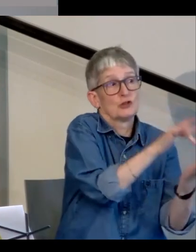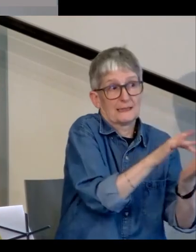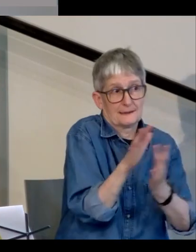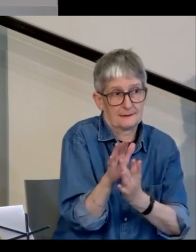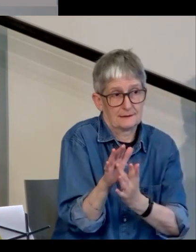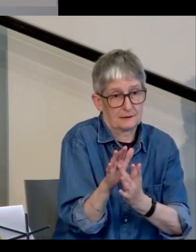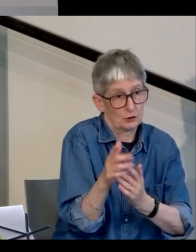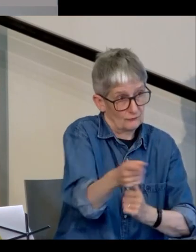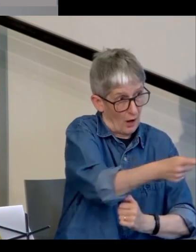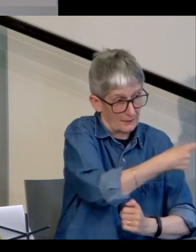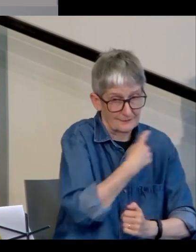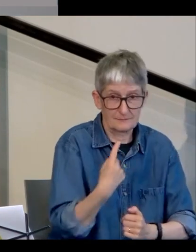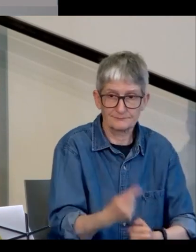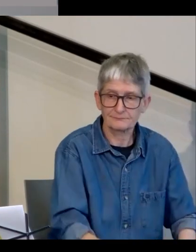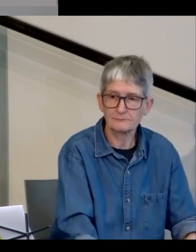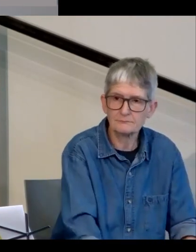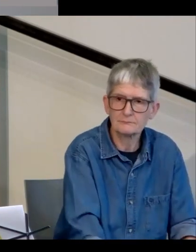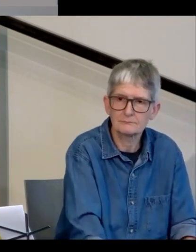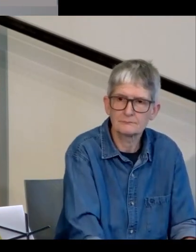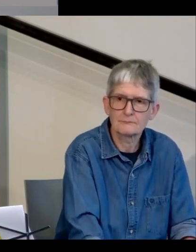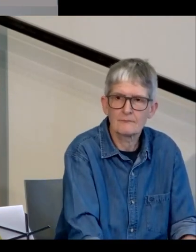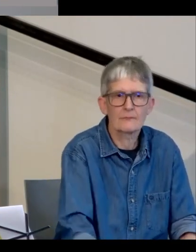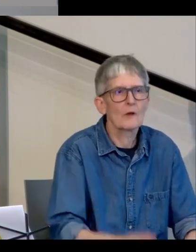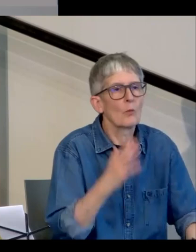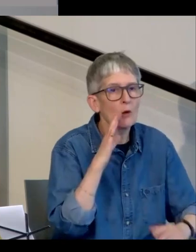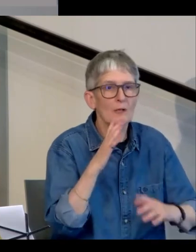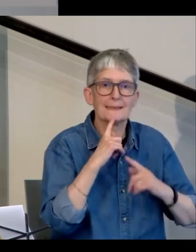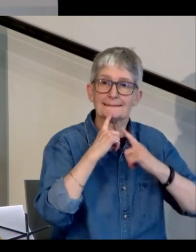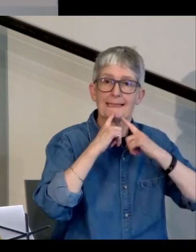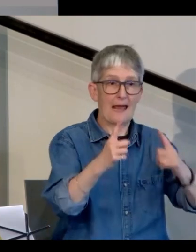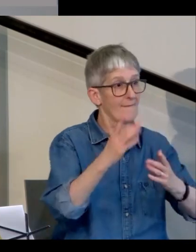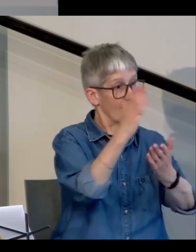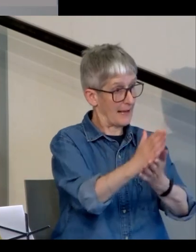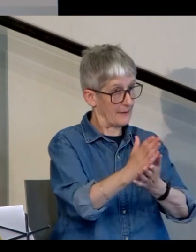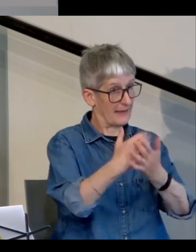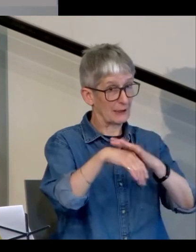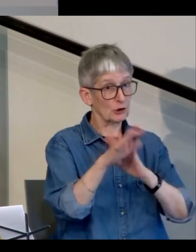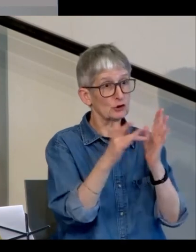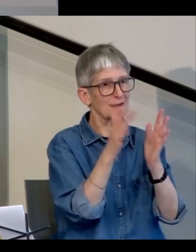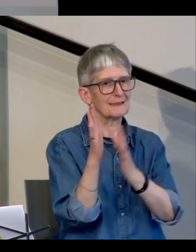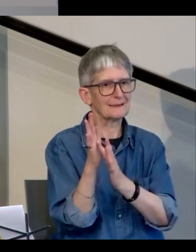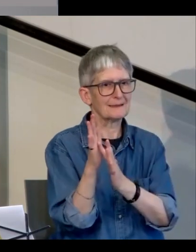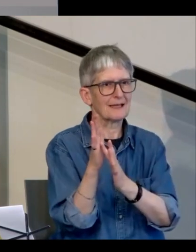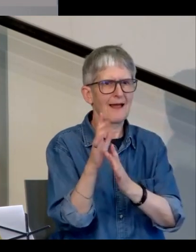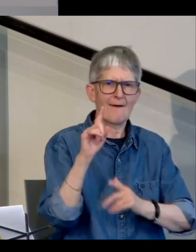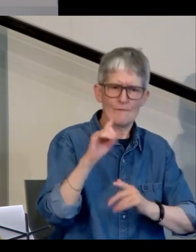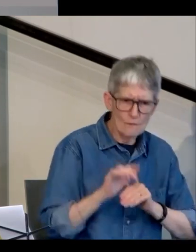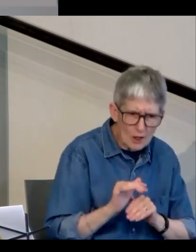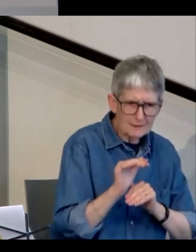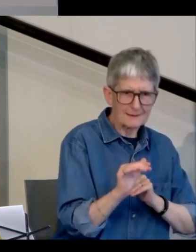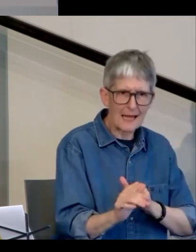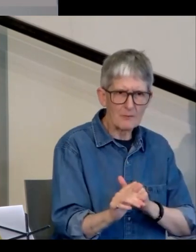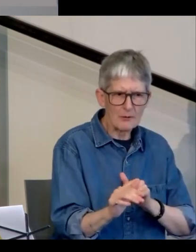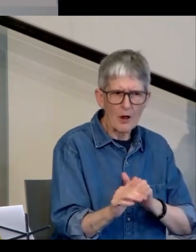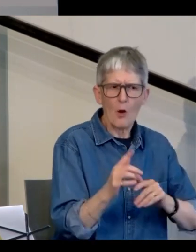Back to the passage. When we declare our faith to Christ, we've taken the first step to truly walking